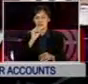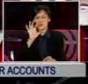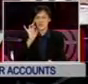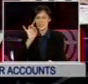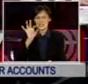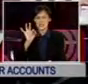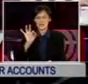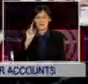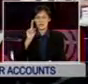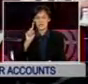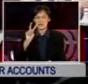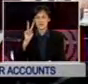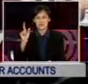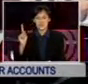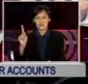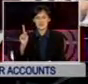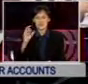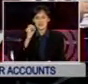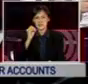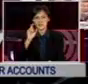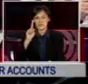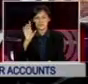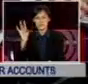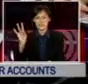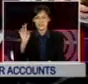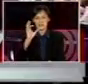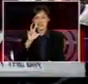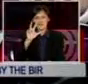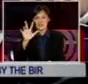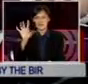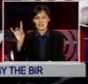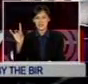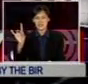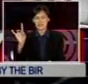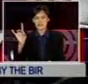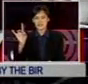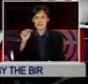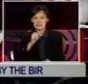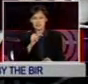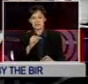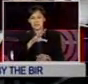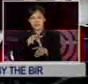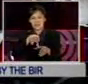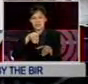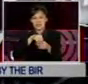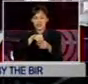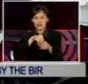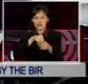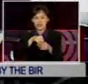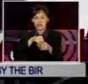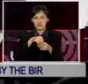089-121-017-358 which was included in